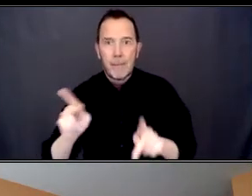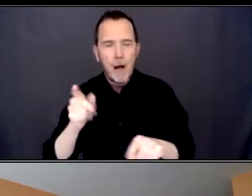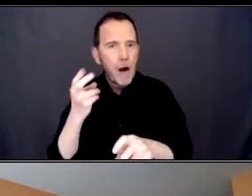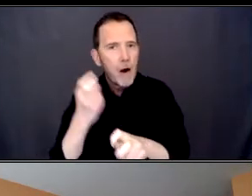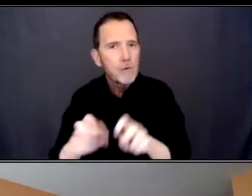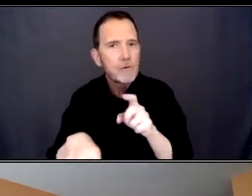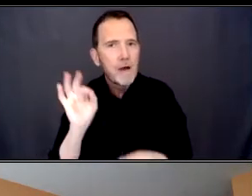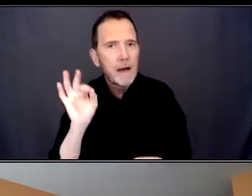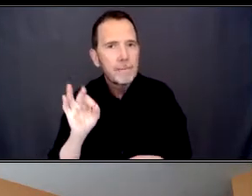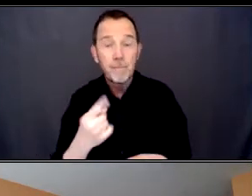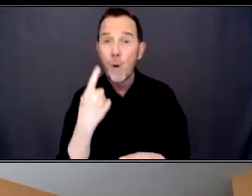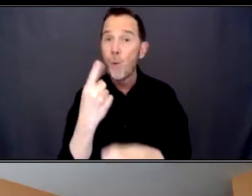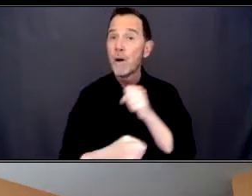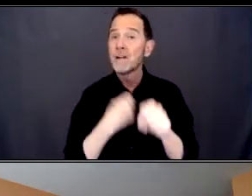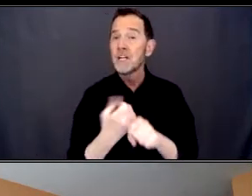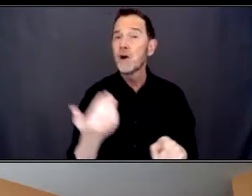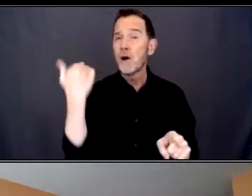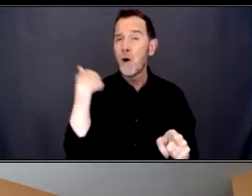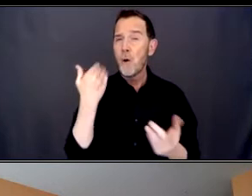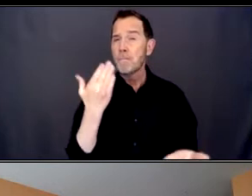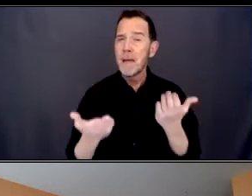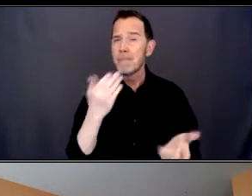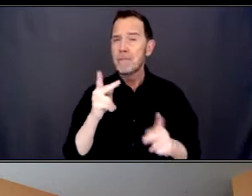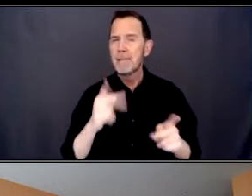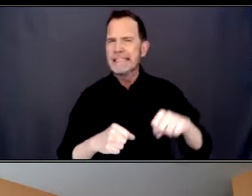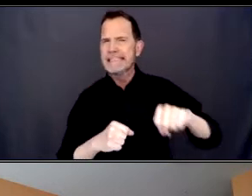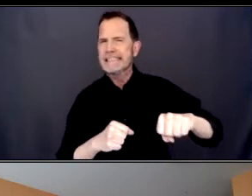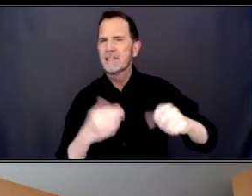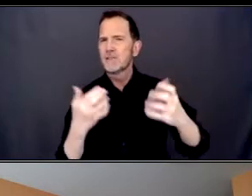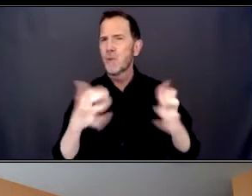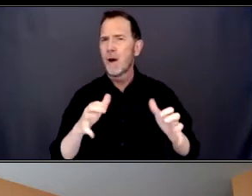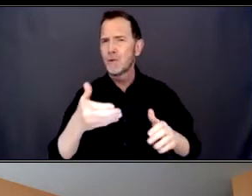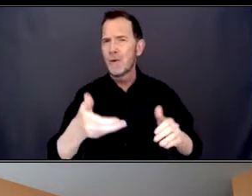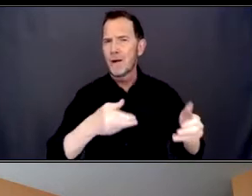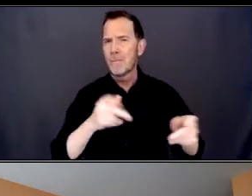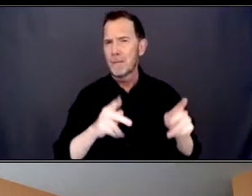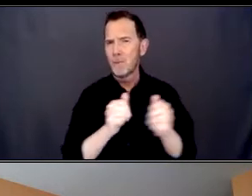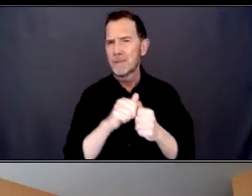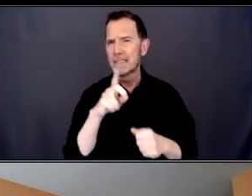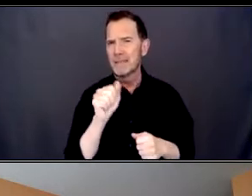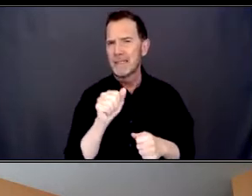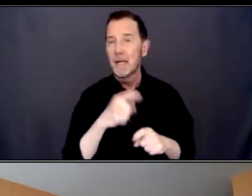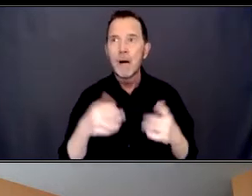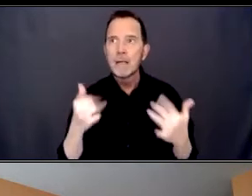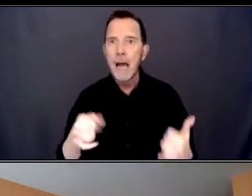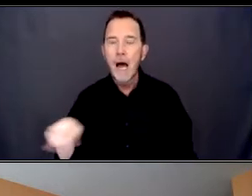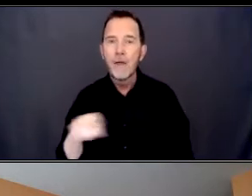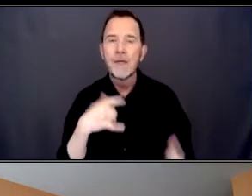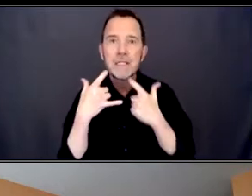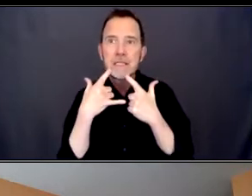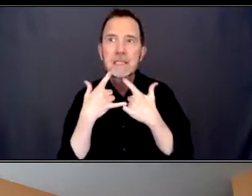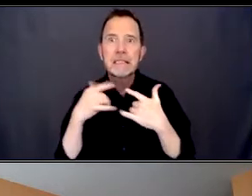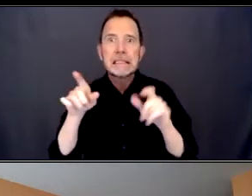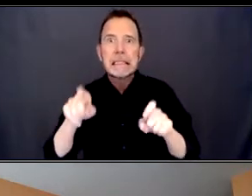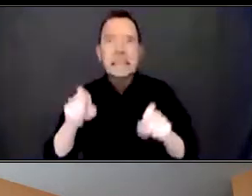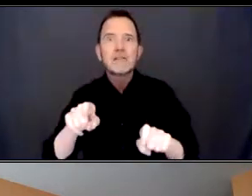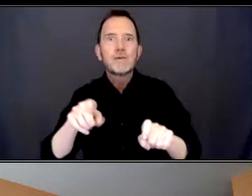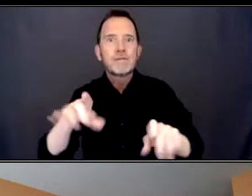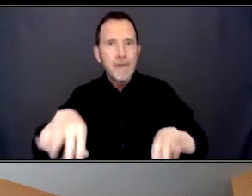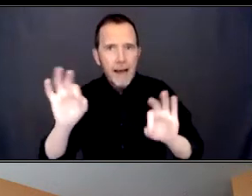had a little bit of pushback. Right now, it's so hard to find people that if you can open the door to propose employees who